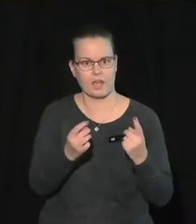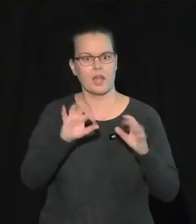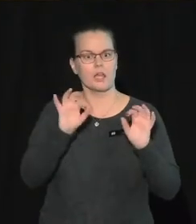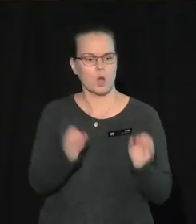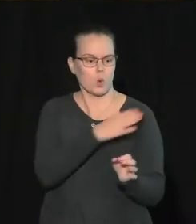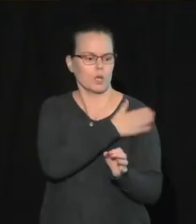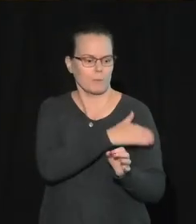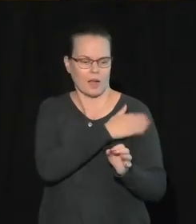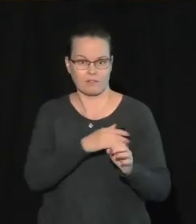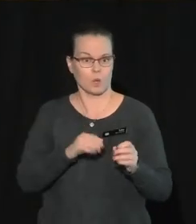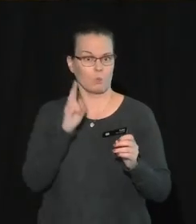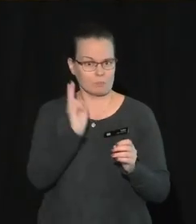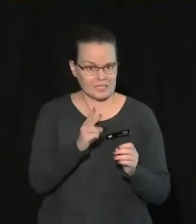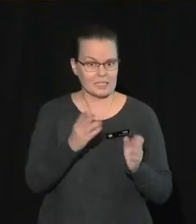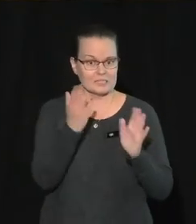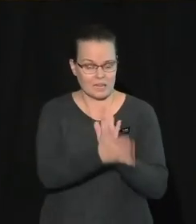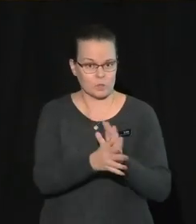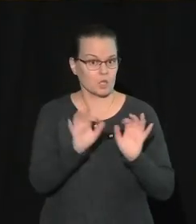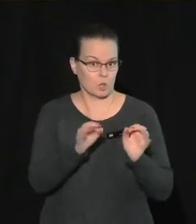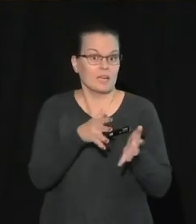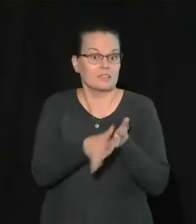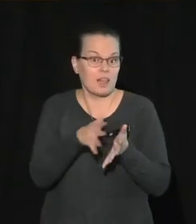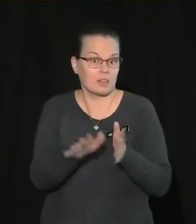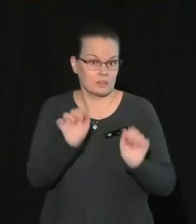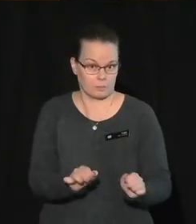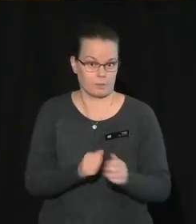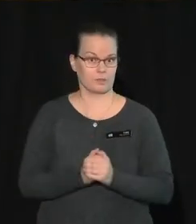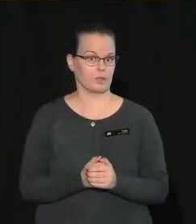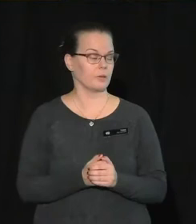service is accessible. And finally, there are